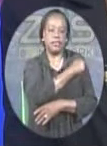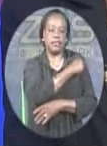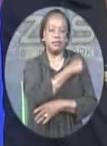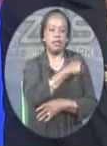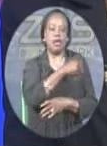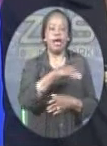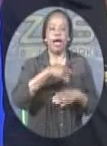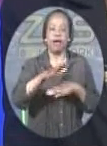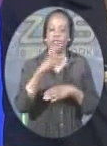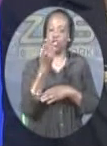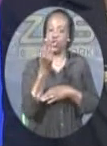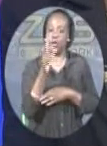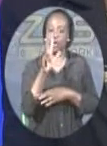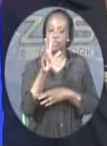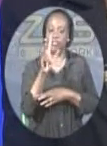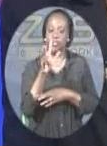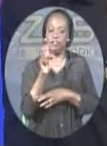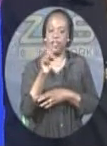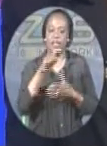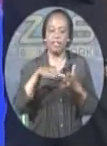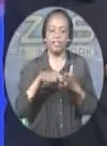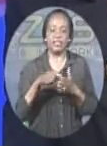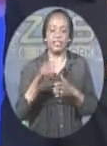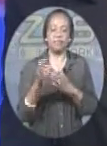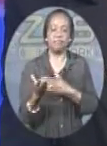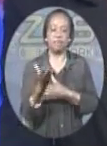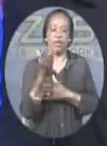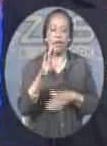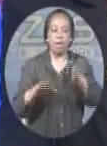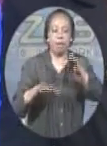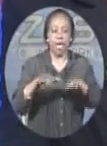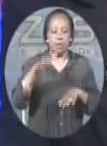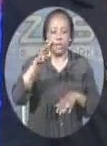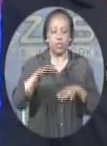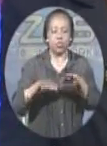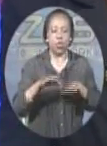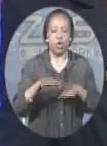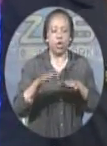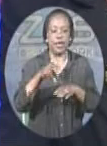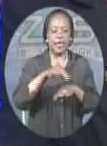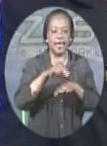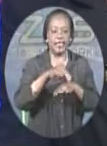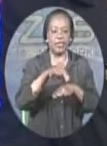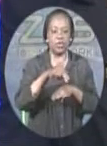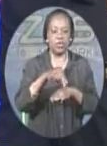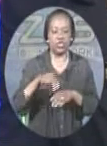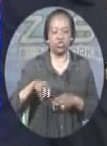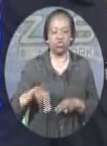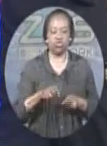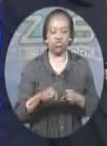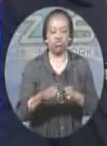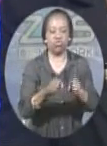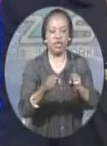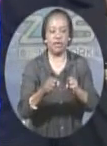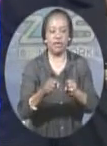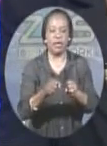this morning, a man was walking on Nassau Street when the occupants of a vehicle pulled up and shot him before speeding off. The man